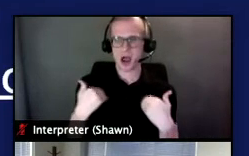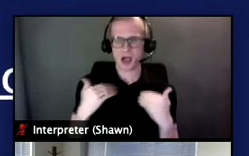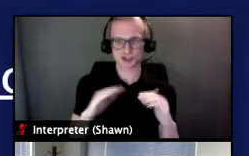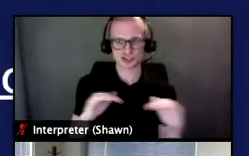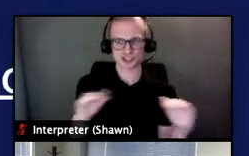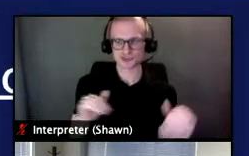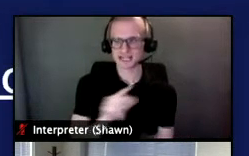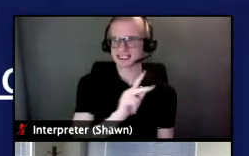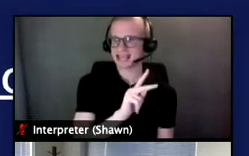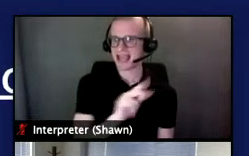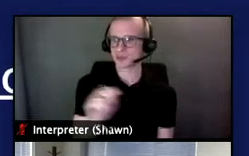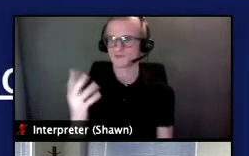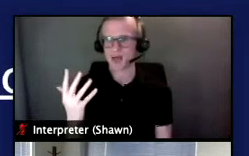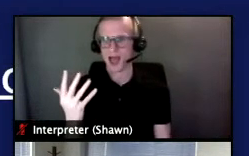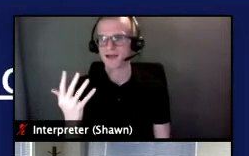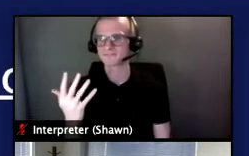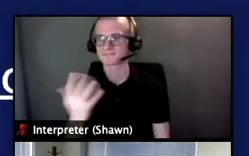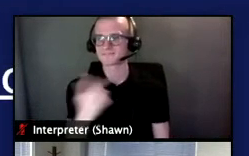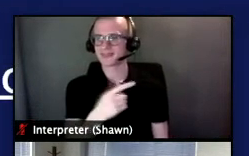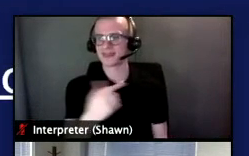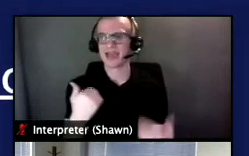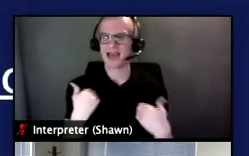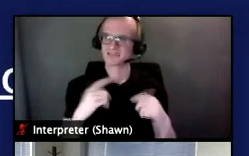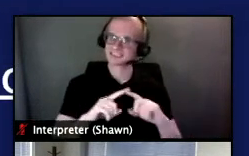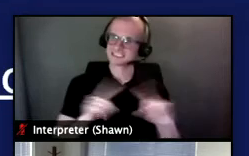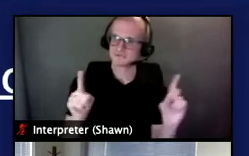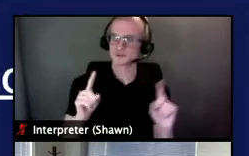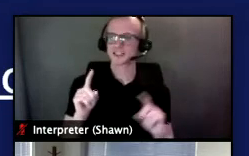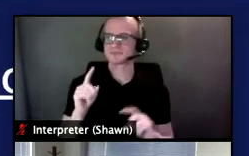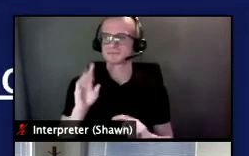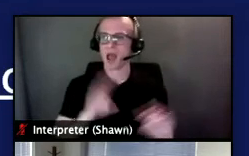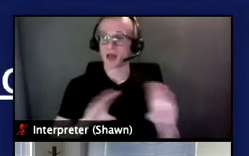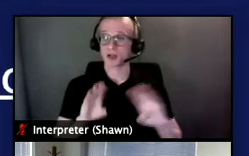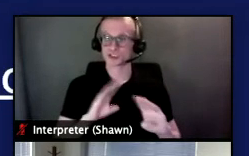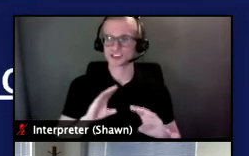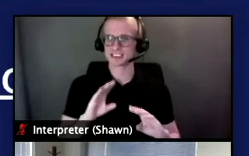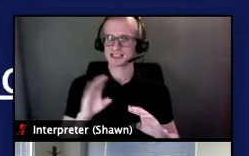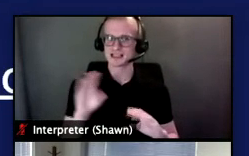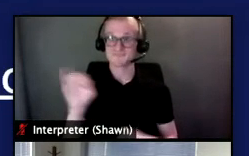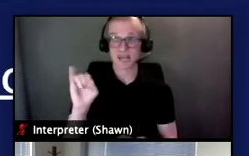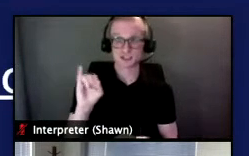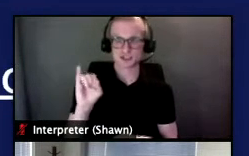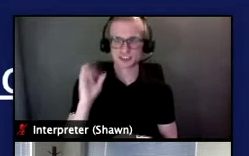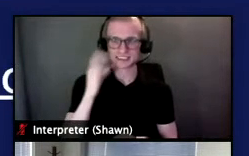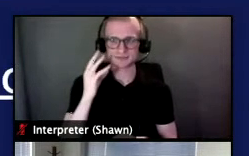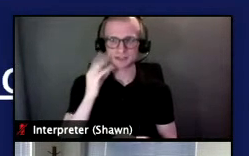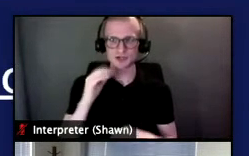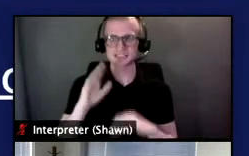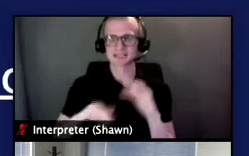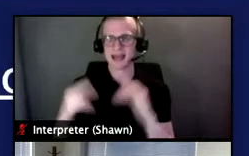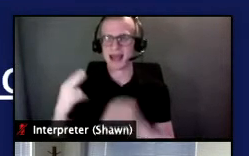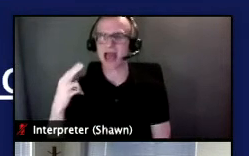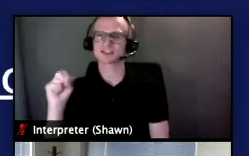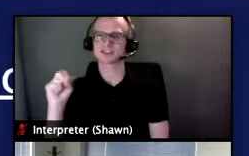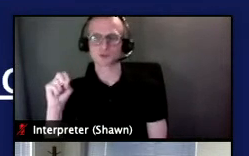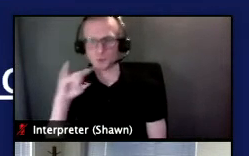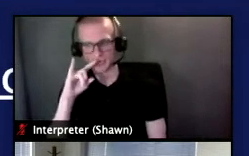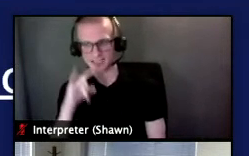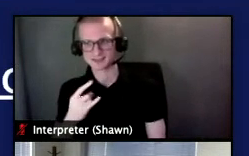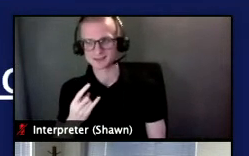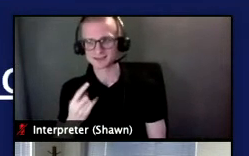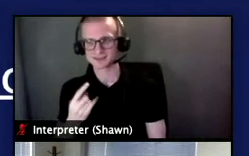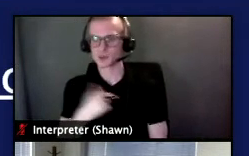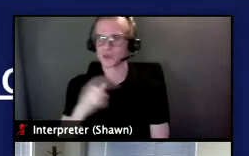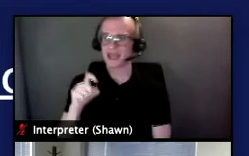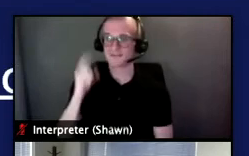different biological infectious experience than the high school kids. So there's the considerations about what's safe for those children.